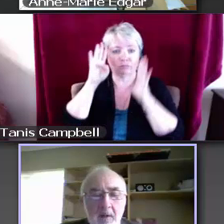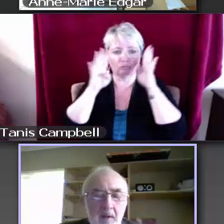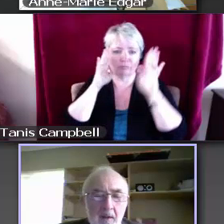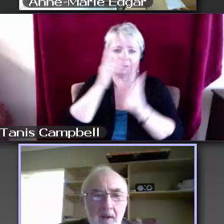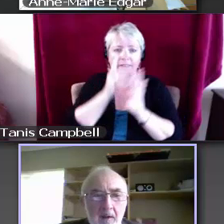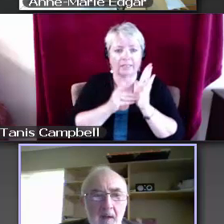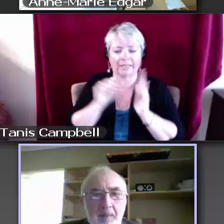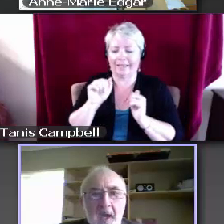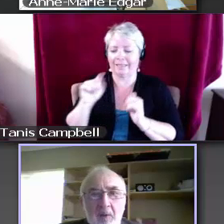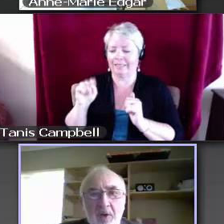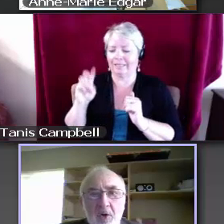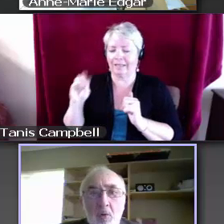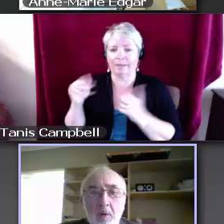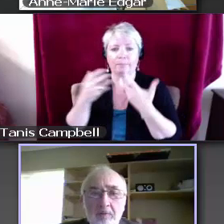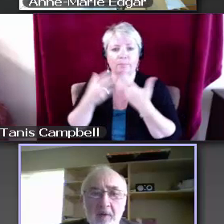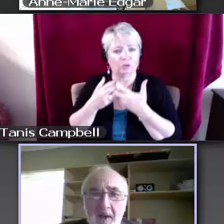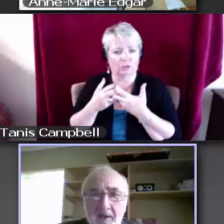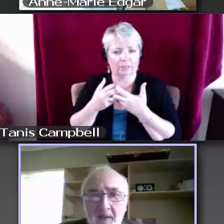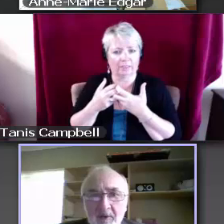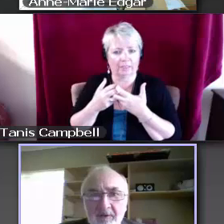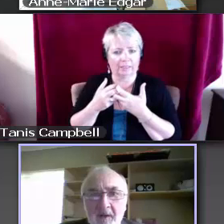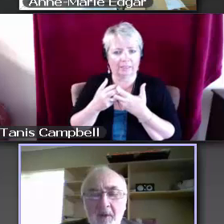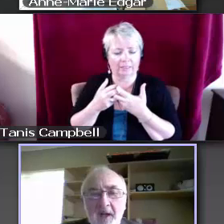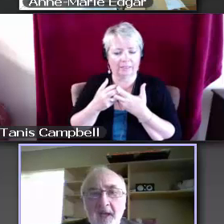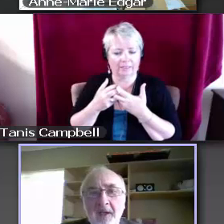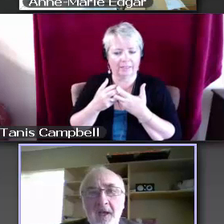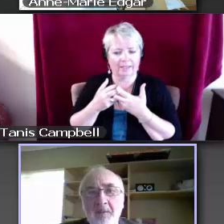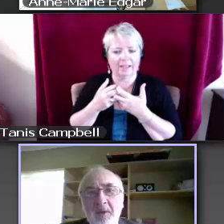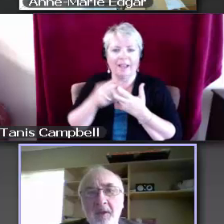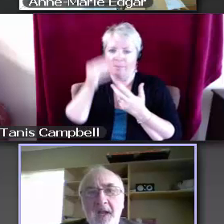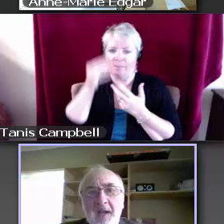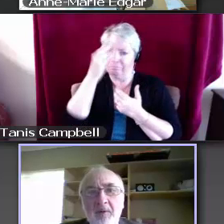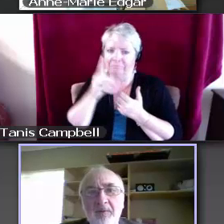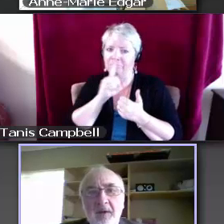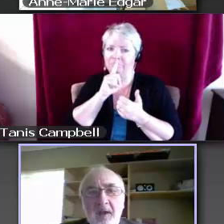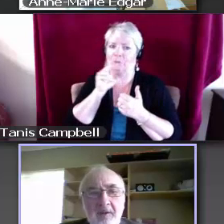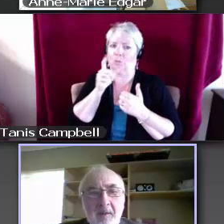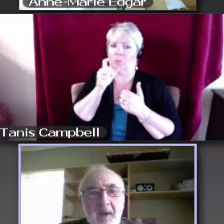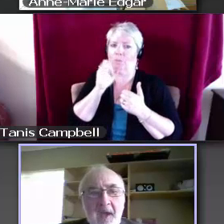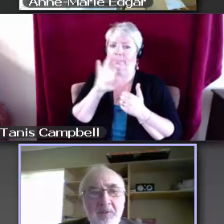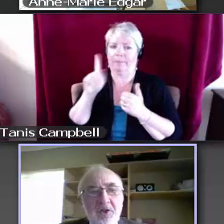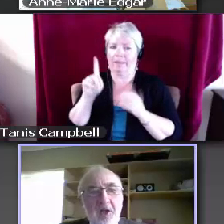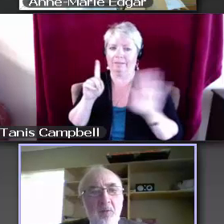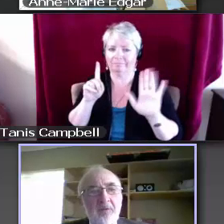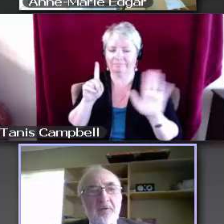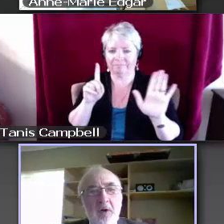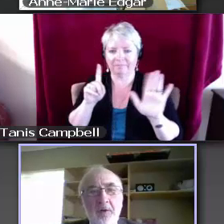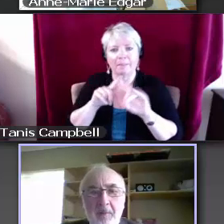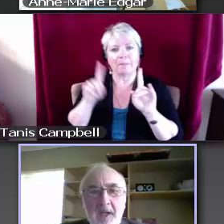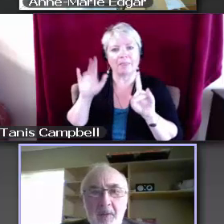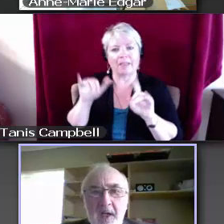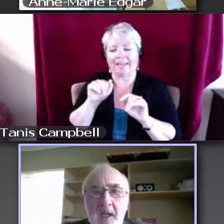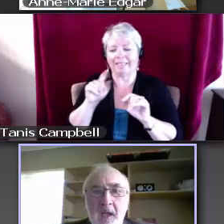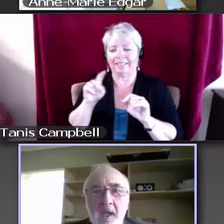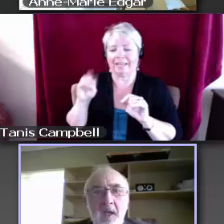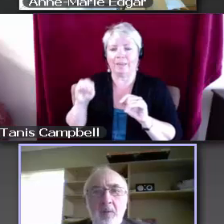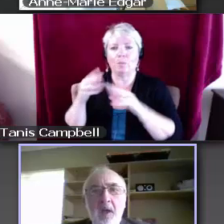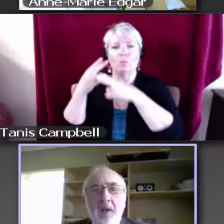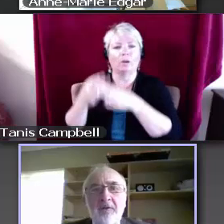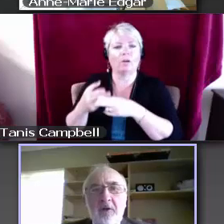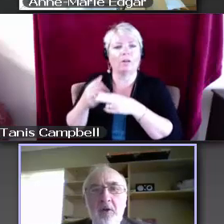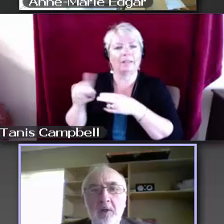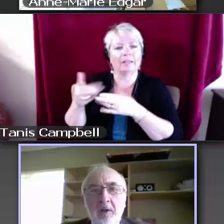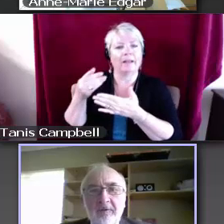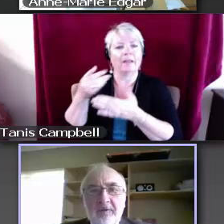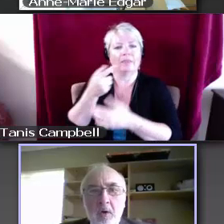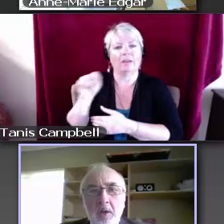for a bank who will remain nameless, I might add. But the name of the bank machine was called the Money Buddy. And we